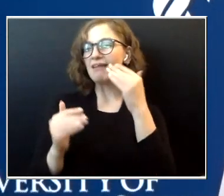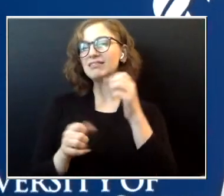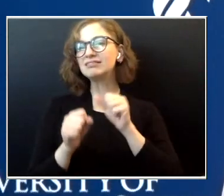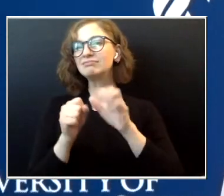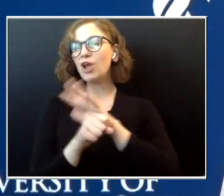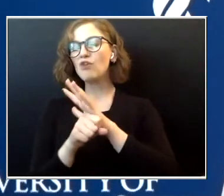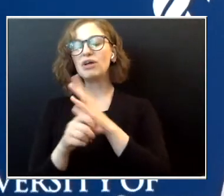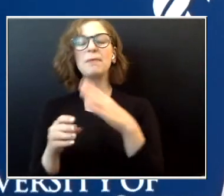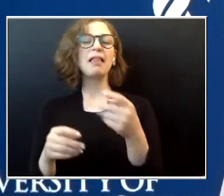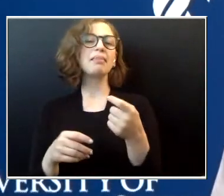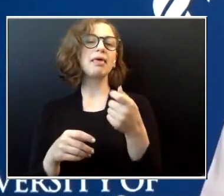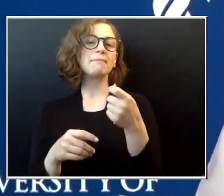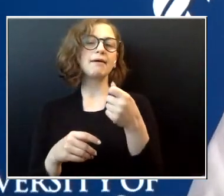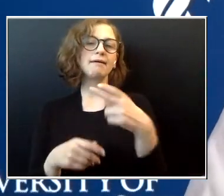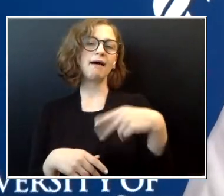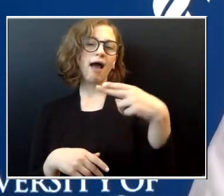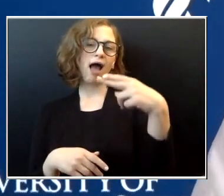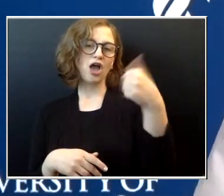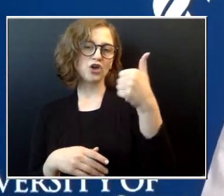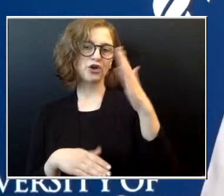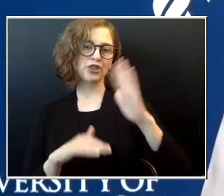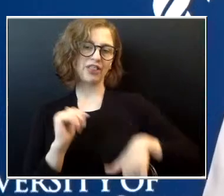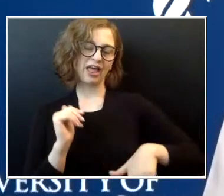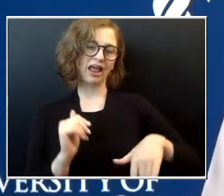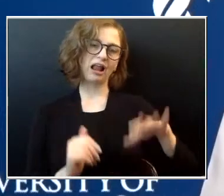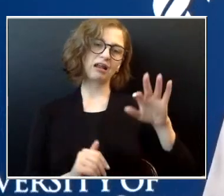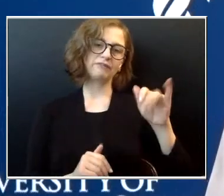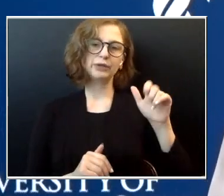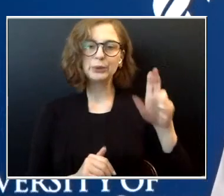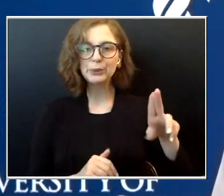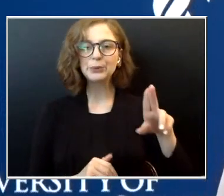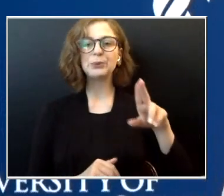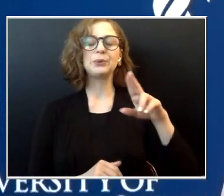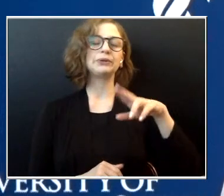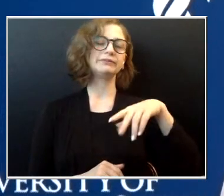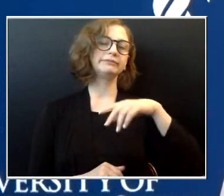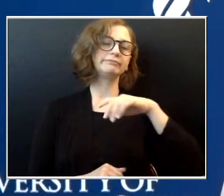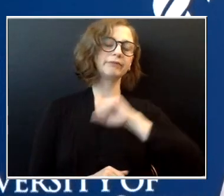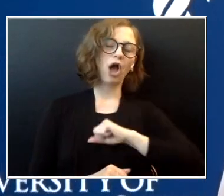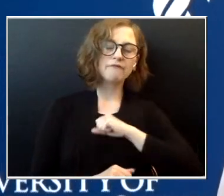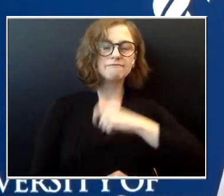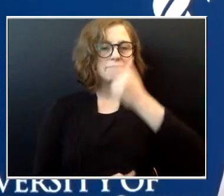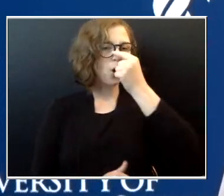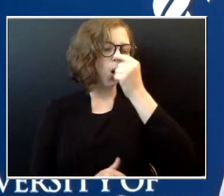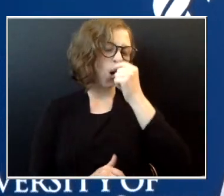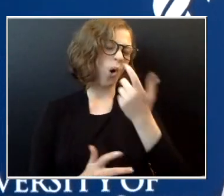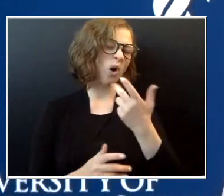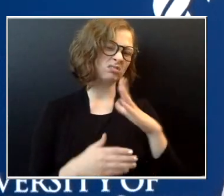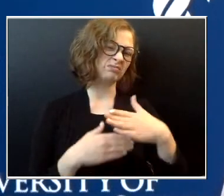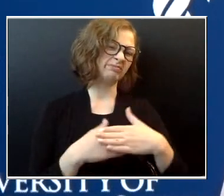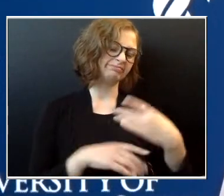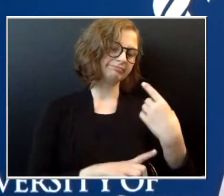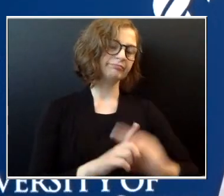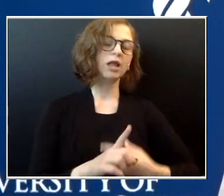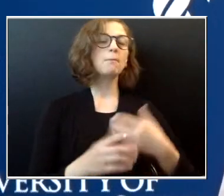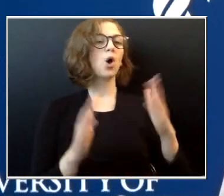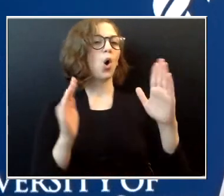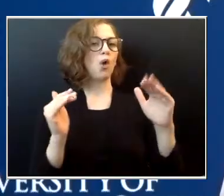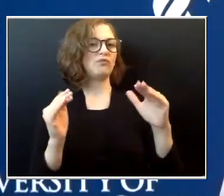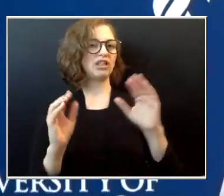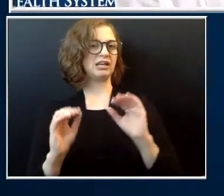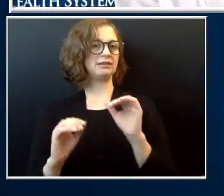cold viruses in influenza now moving into the next few months. But hopefully we can keep those people out of the hospital and keep them